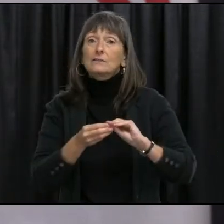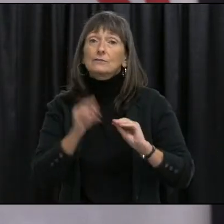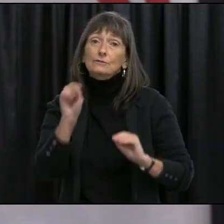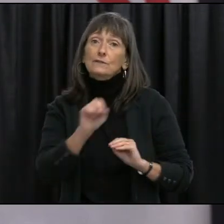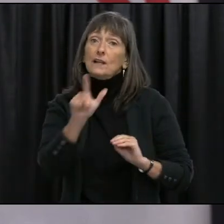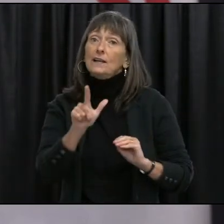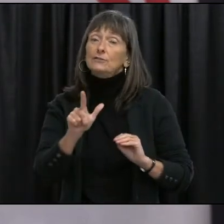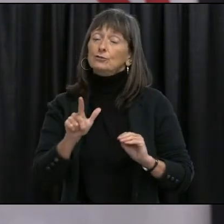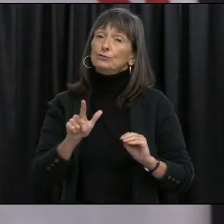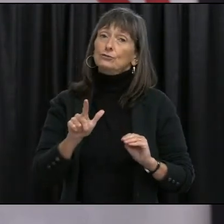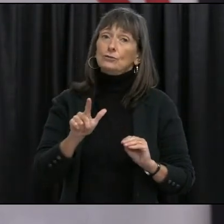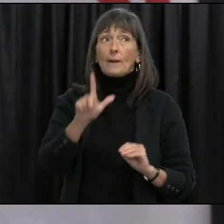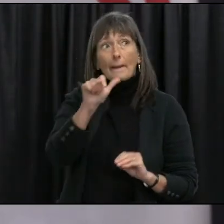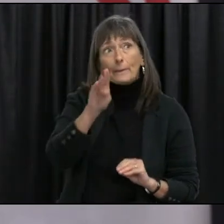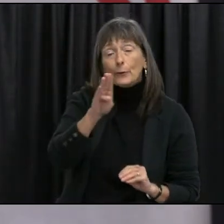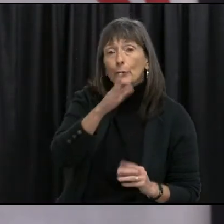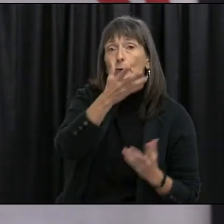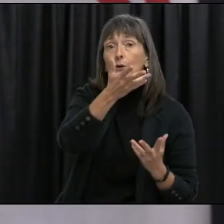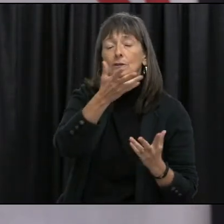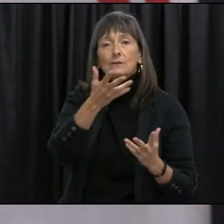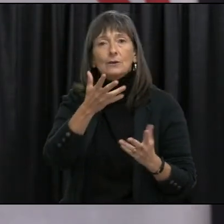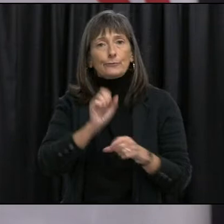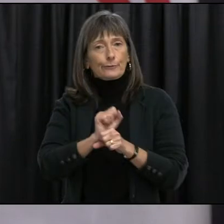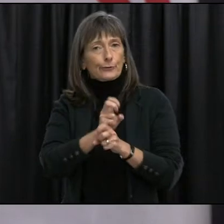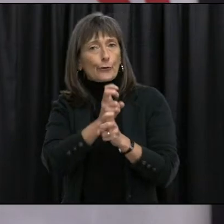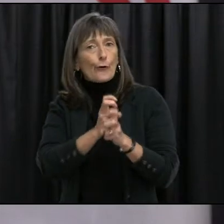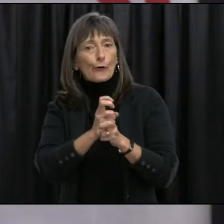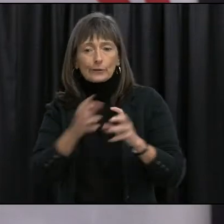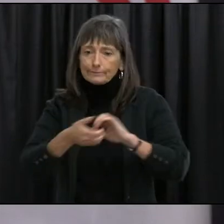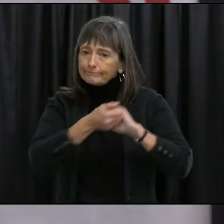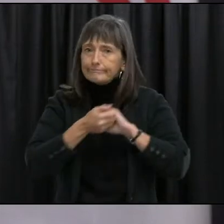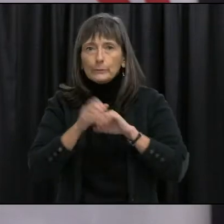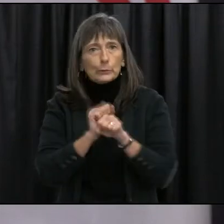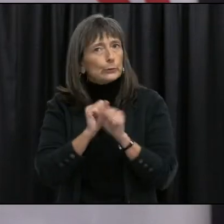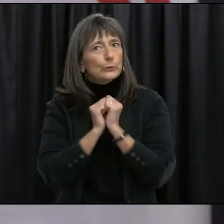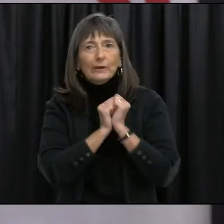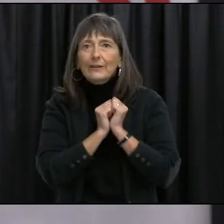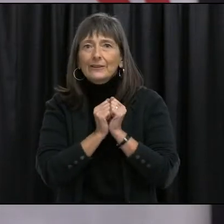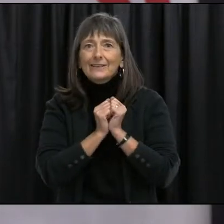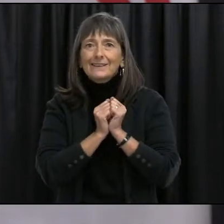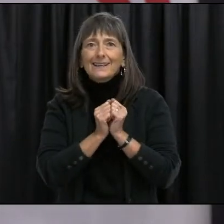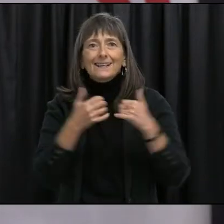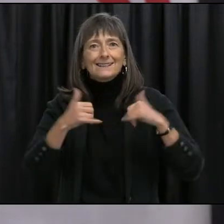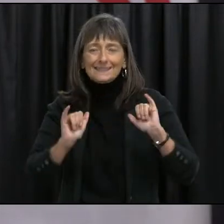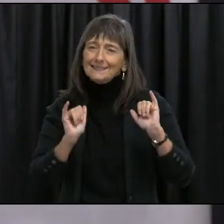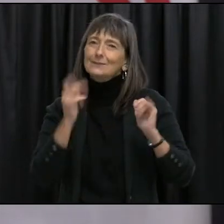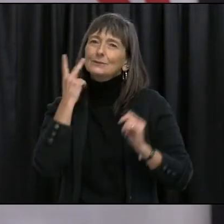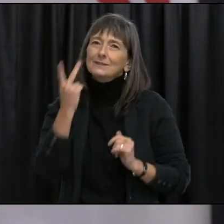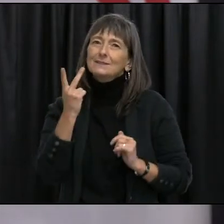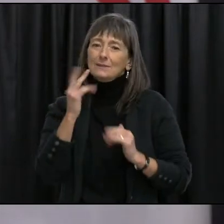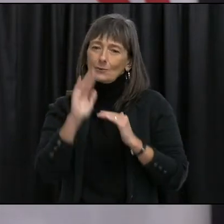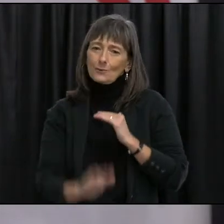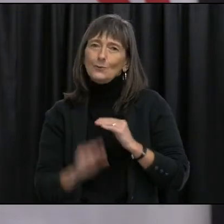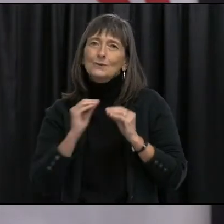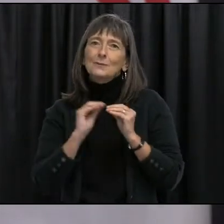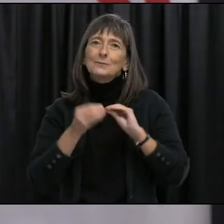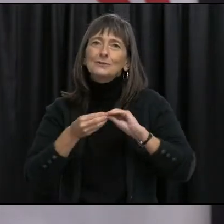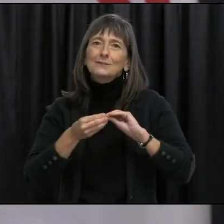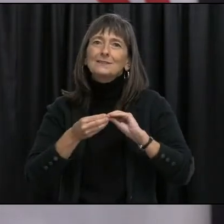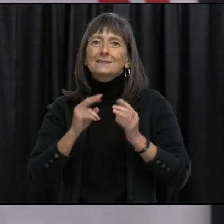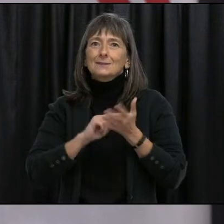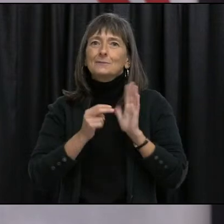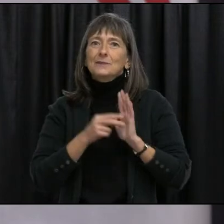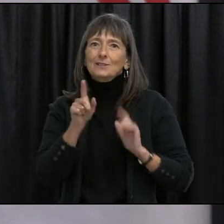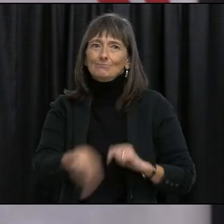and those numbers, those low numbers, are a testament to the fact that people have taken to heart our